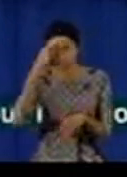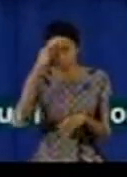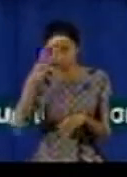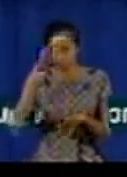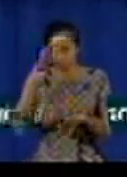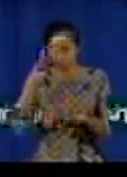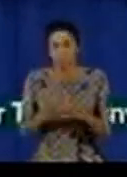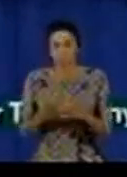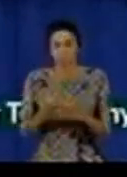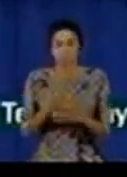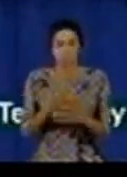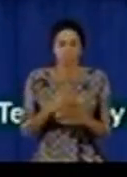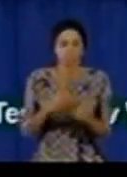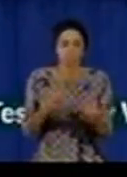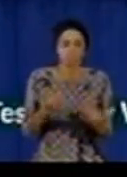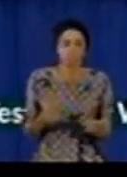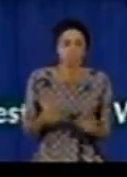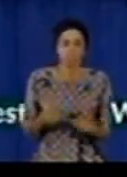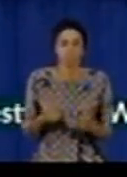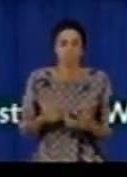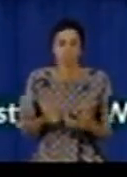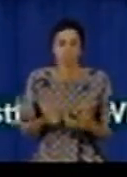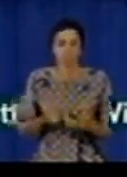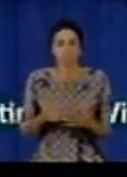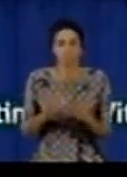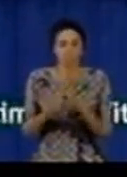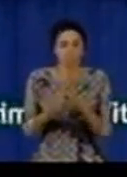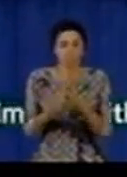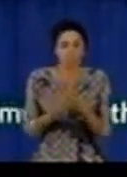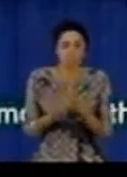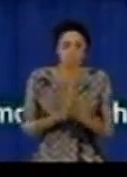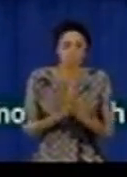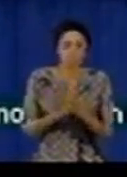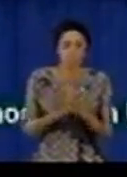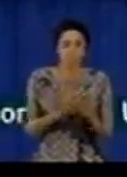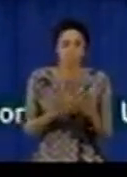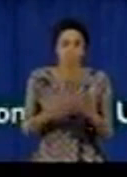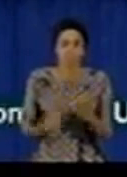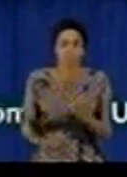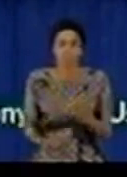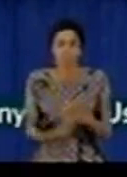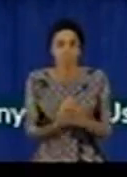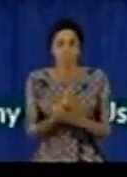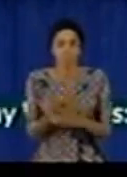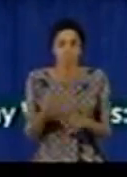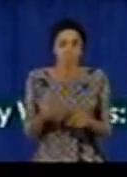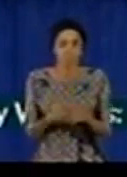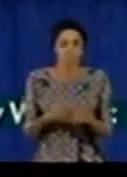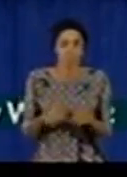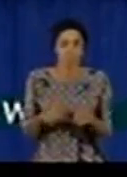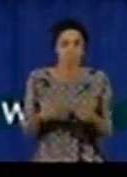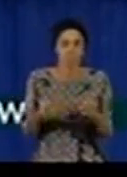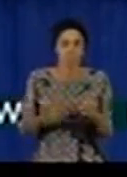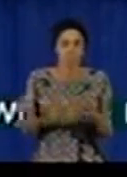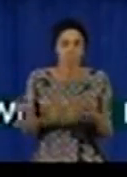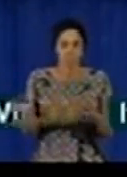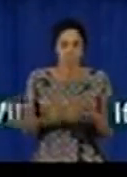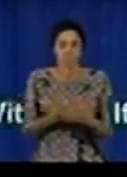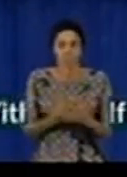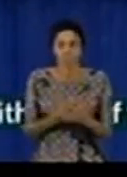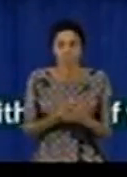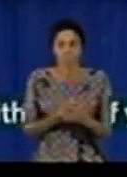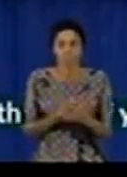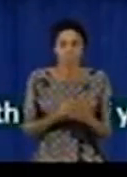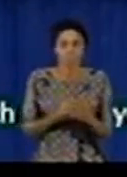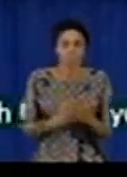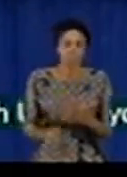for 1 year before we begin to see some persons. As we are about to break forth, we begin to see some setback.